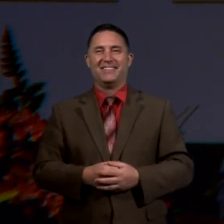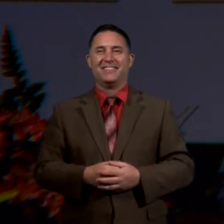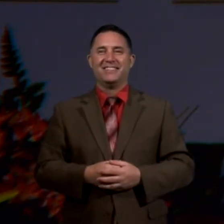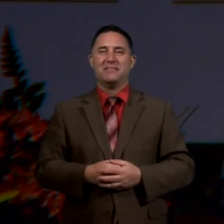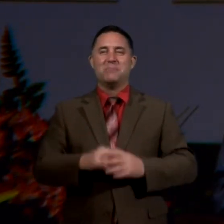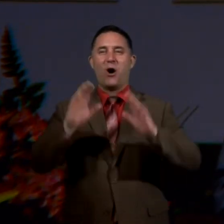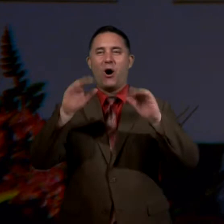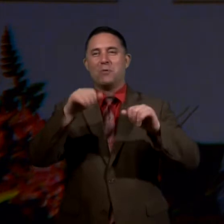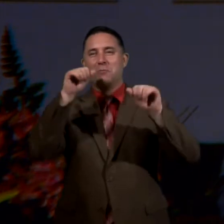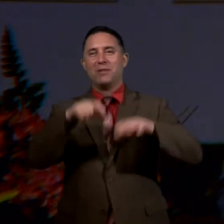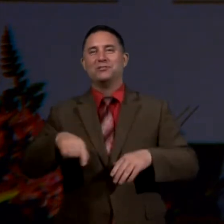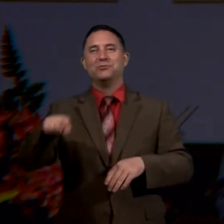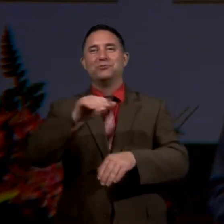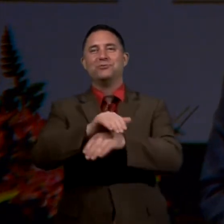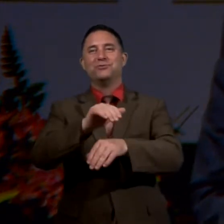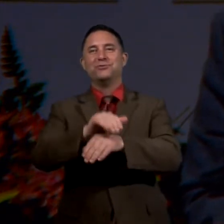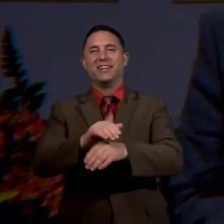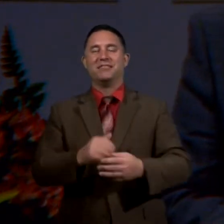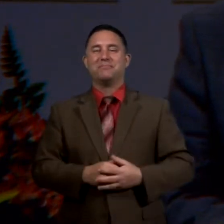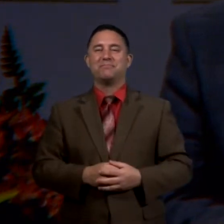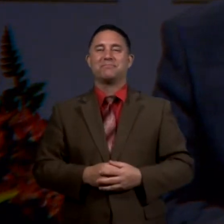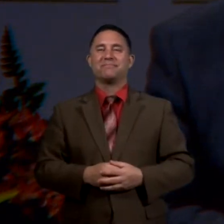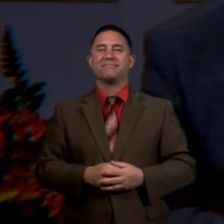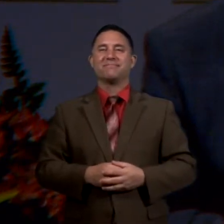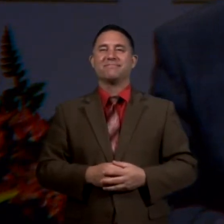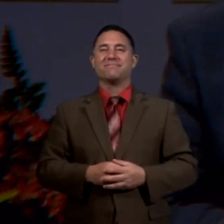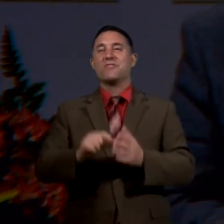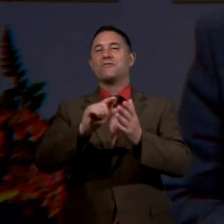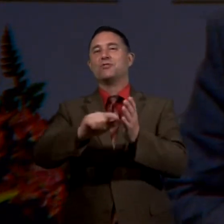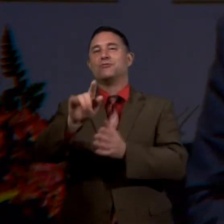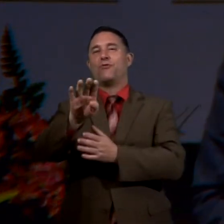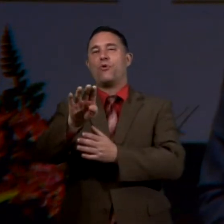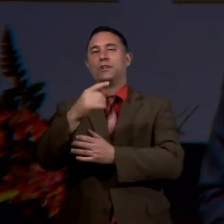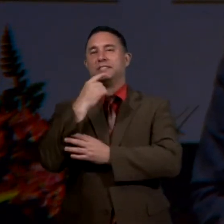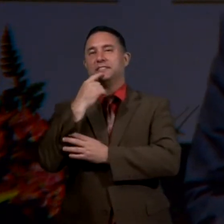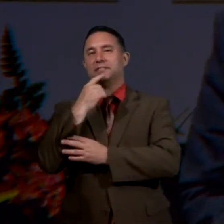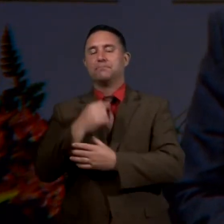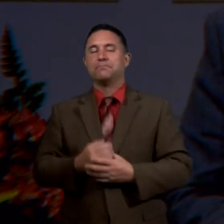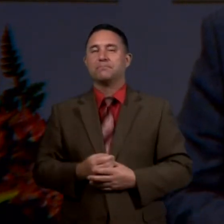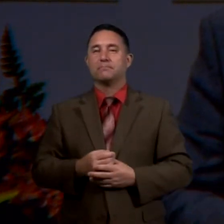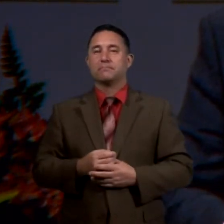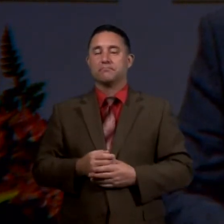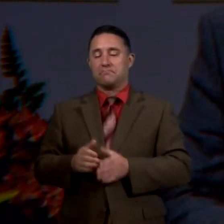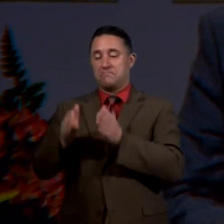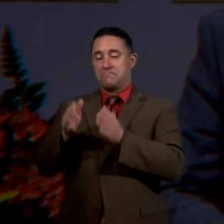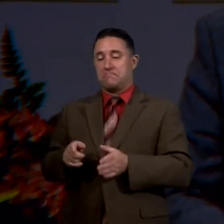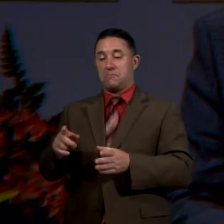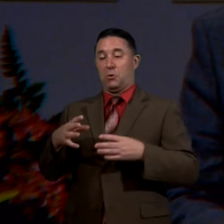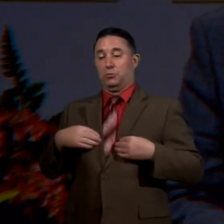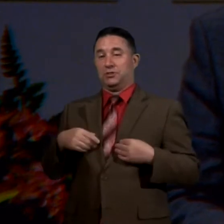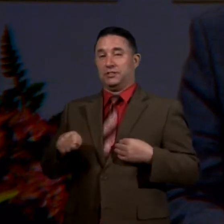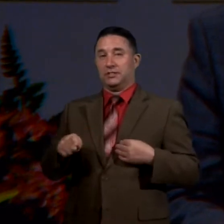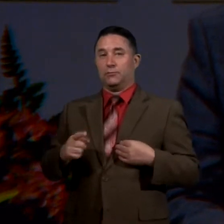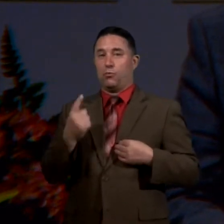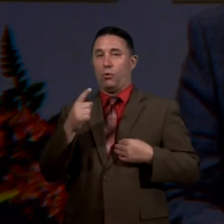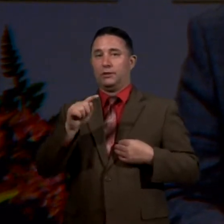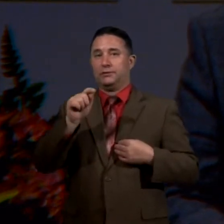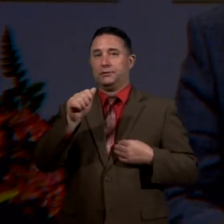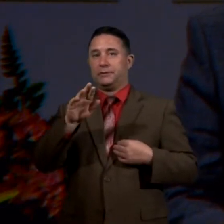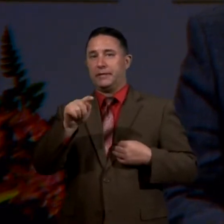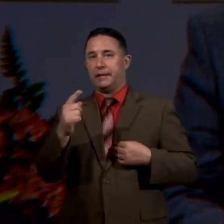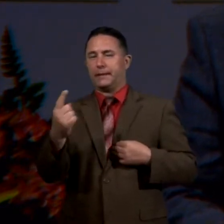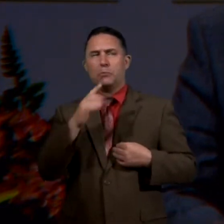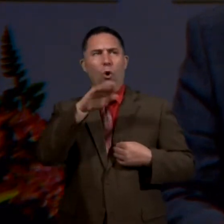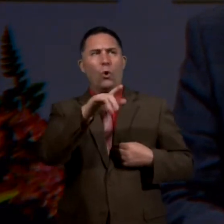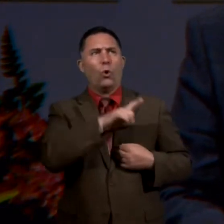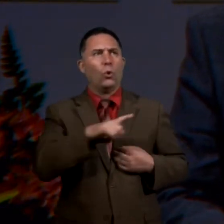but I hope I can be a blessing to you tonight. I really do. Verse number 24, the Bible says, "Then he which had received the one talent came and